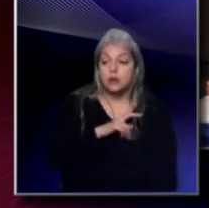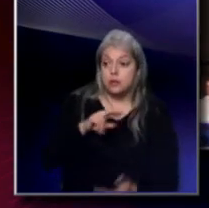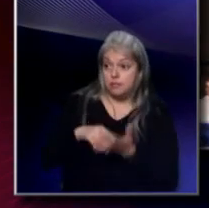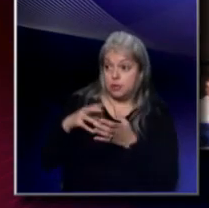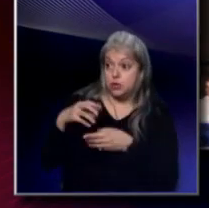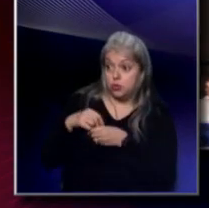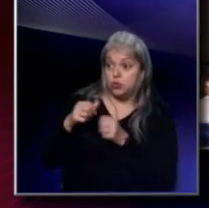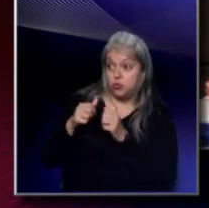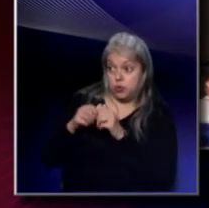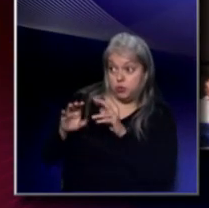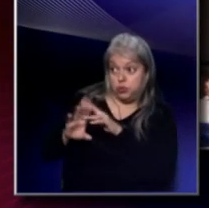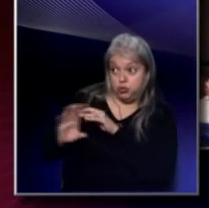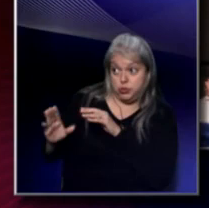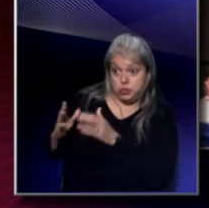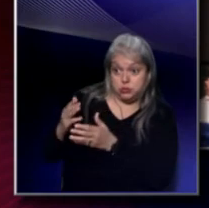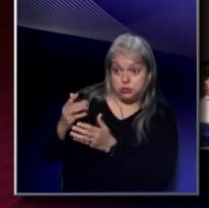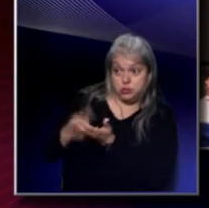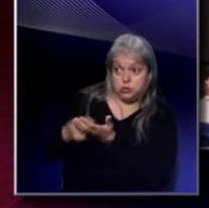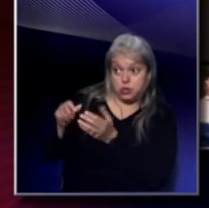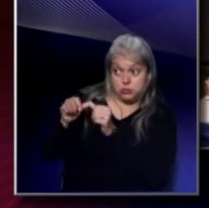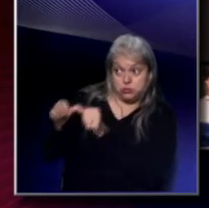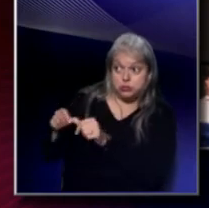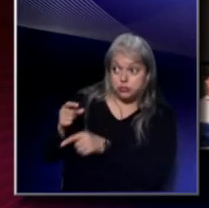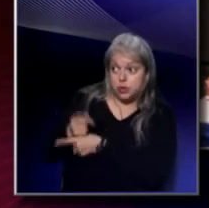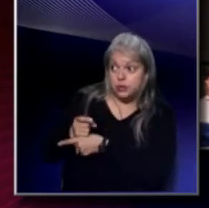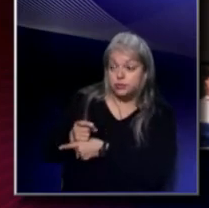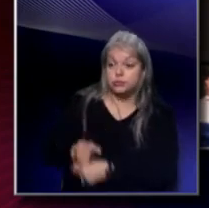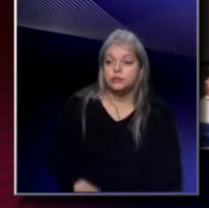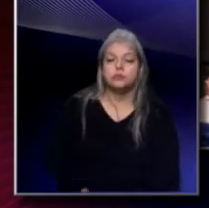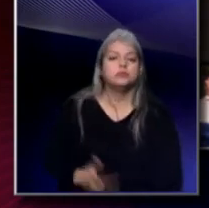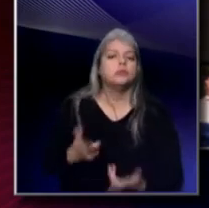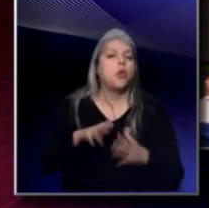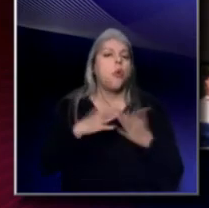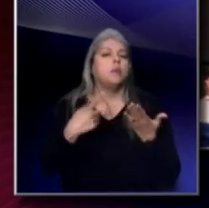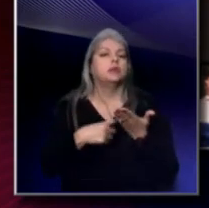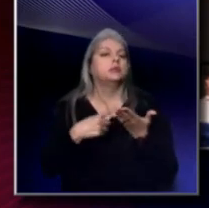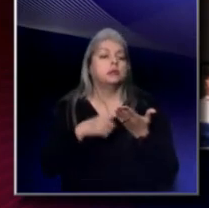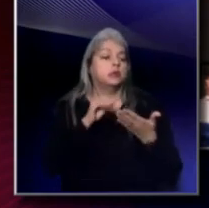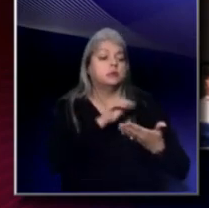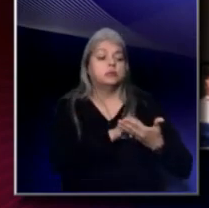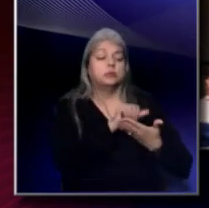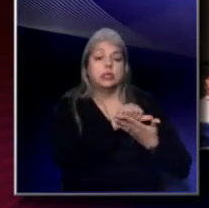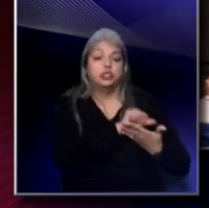with the retreat, right? Either open discussion or the retreat.